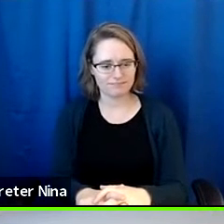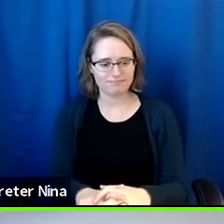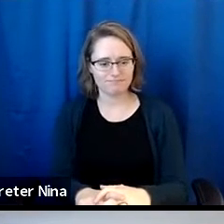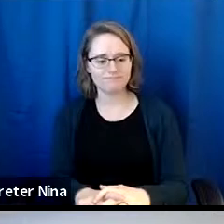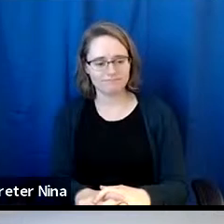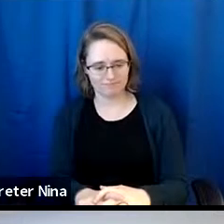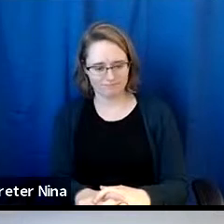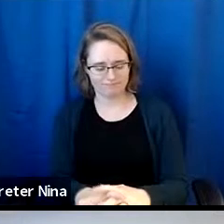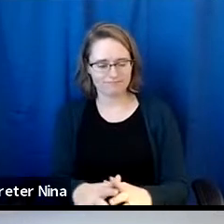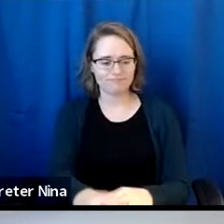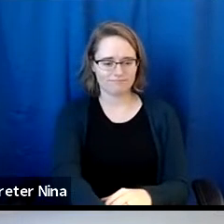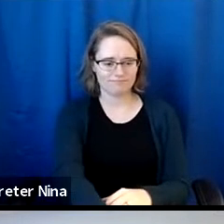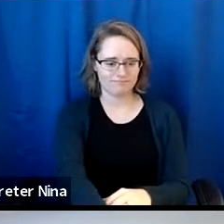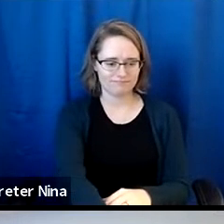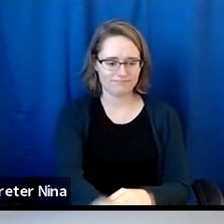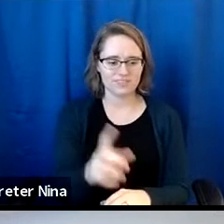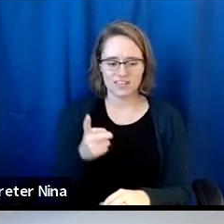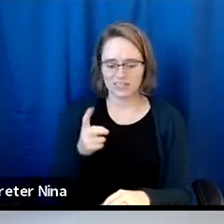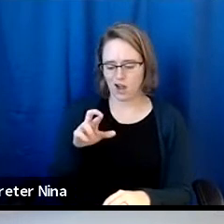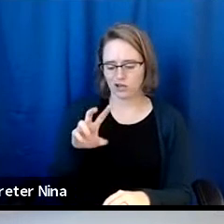And when we're thinking about,